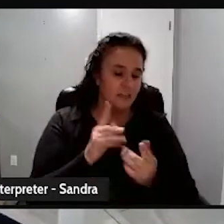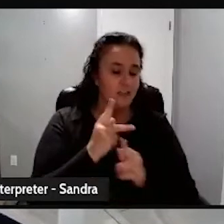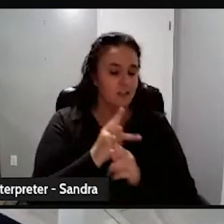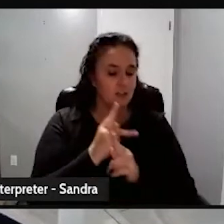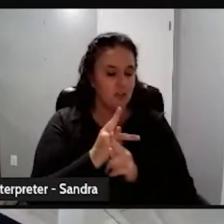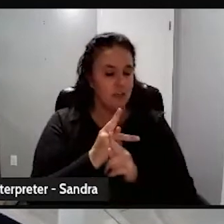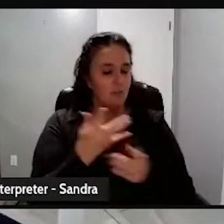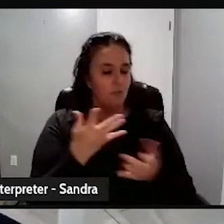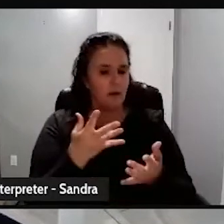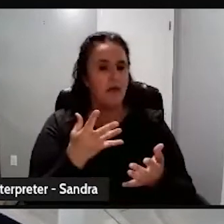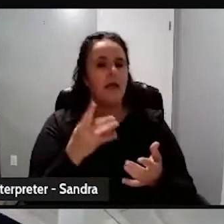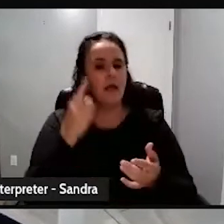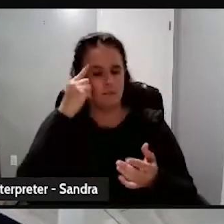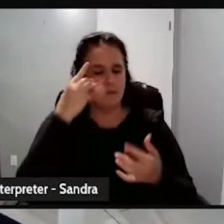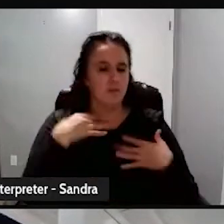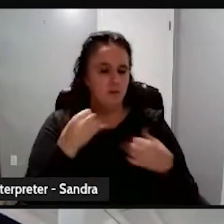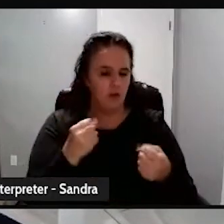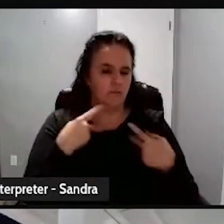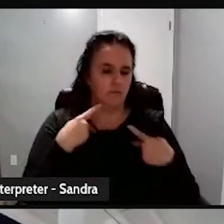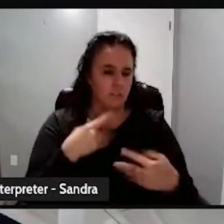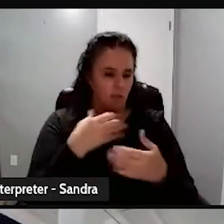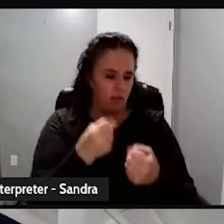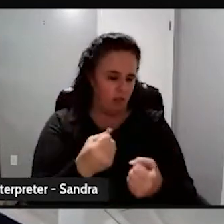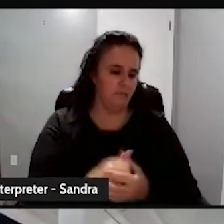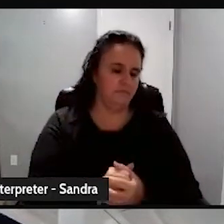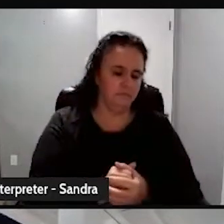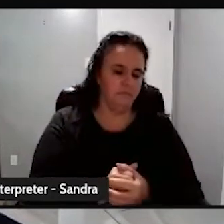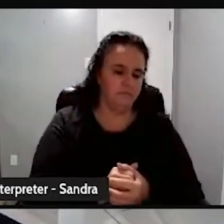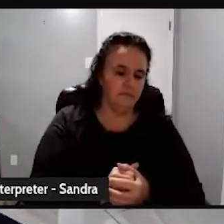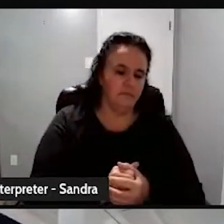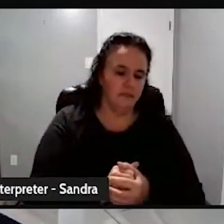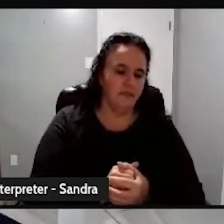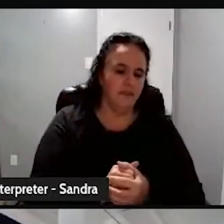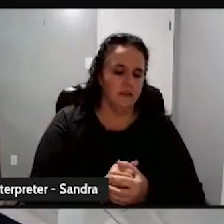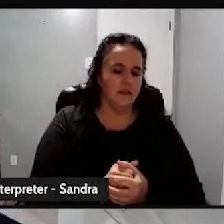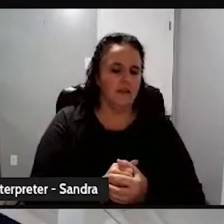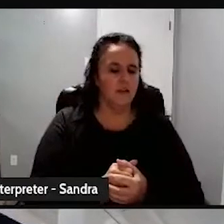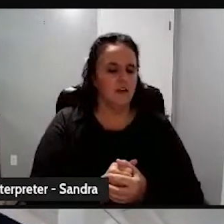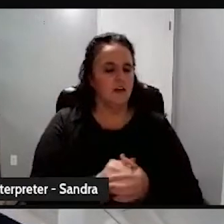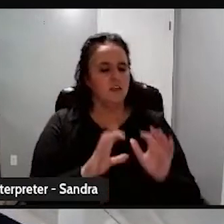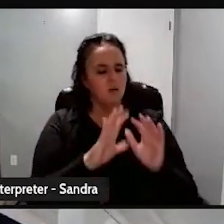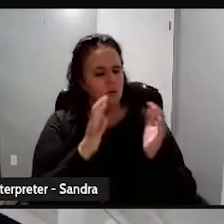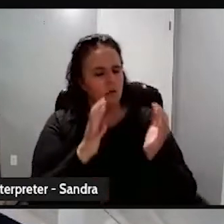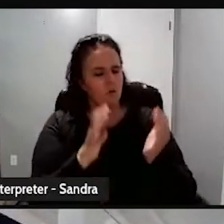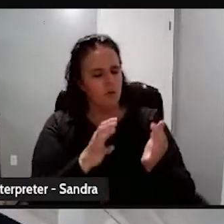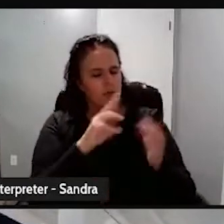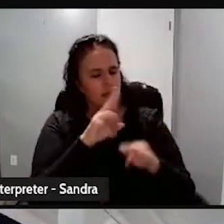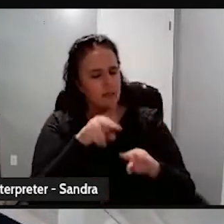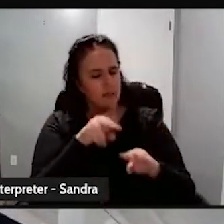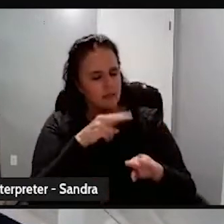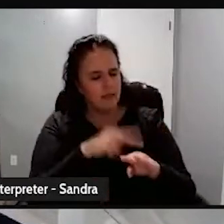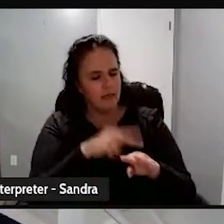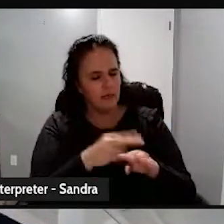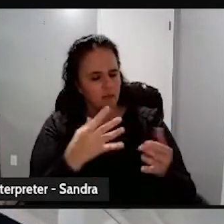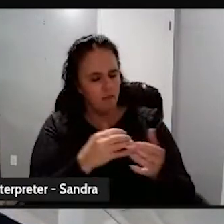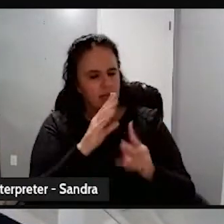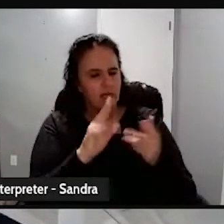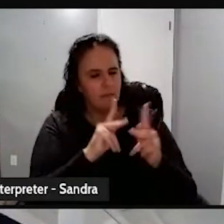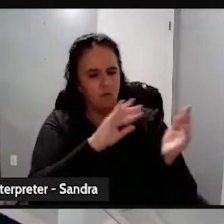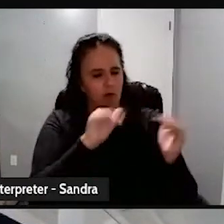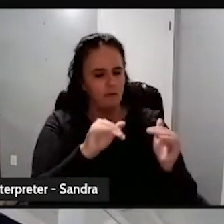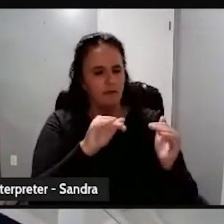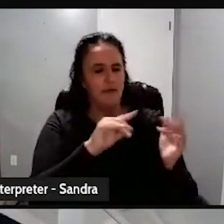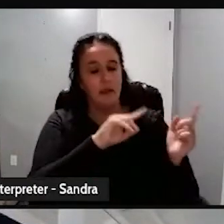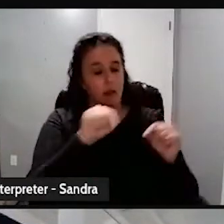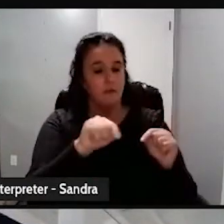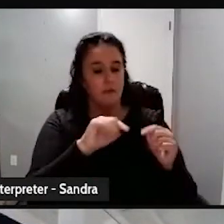something about the embodied nature of people coming to a place, and in a long